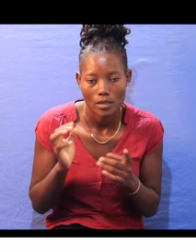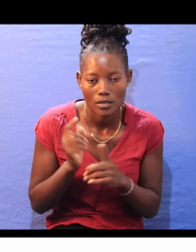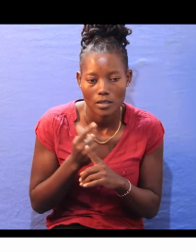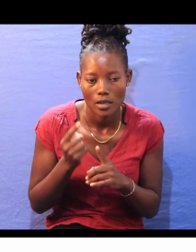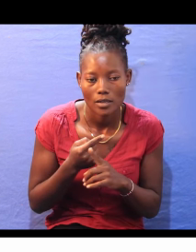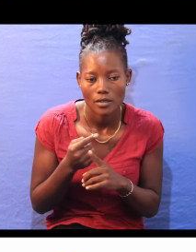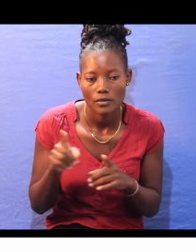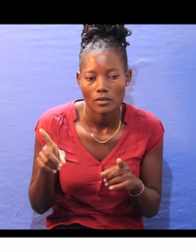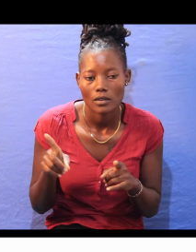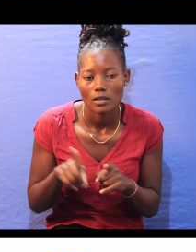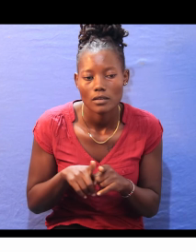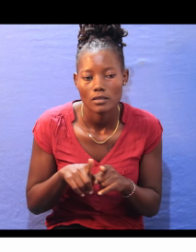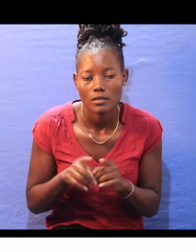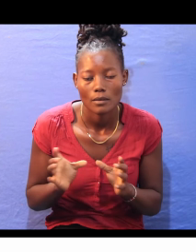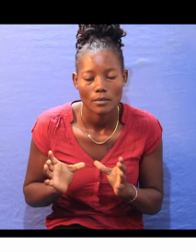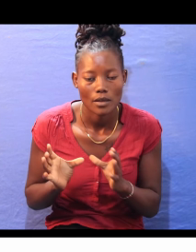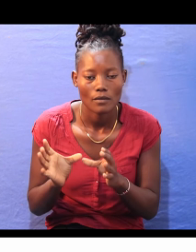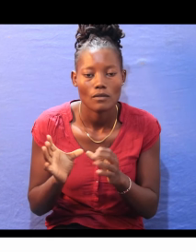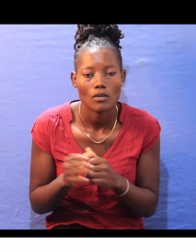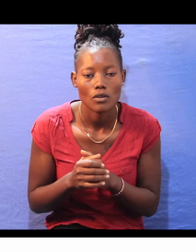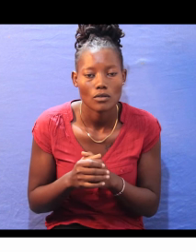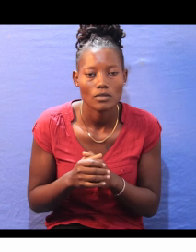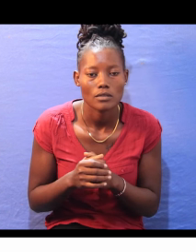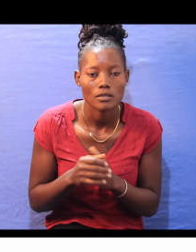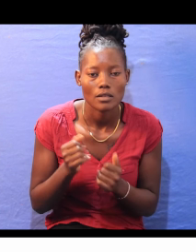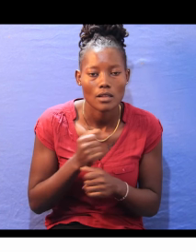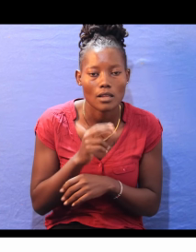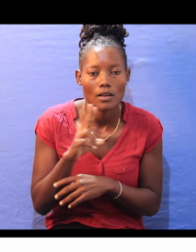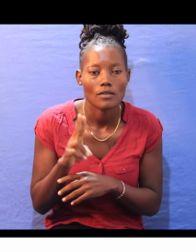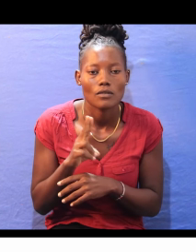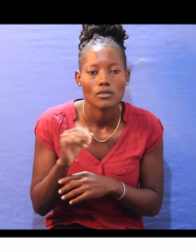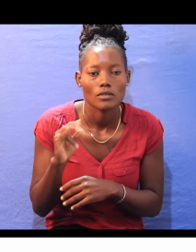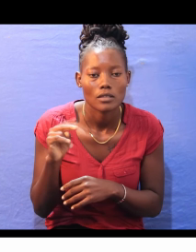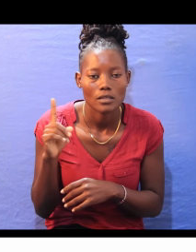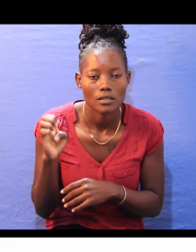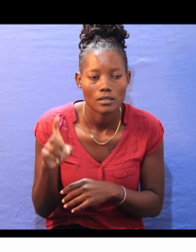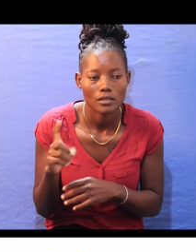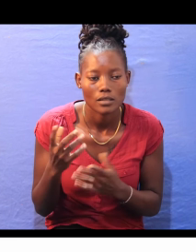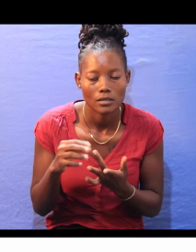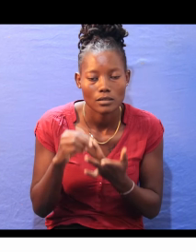fast it takes to reach maximal force. But what I like using for the dynamic strength index, especially for